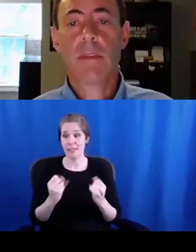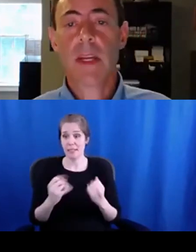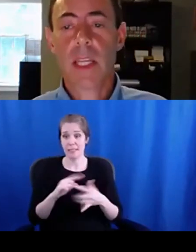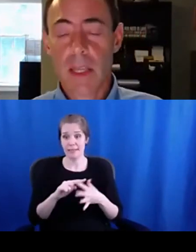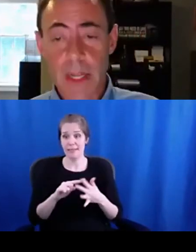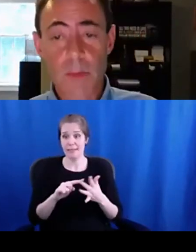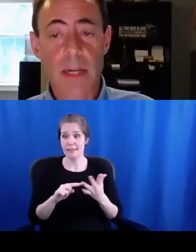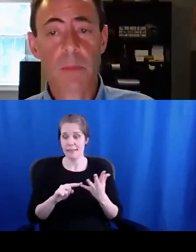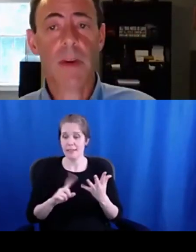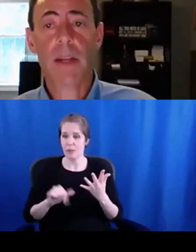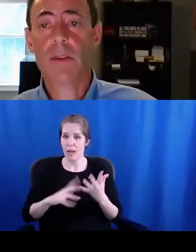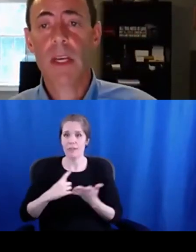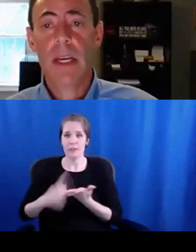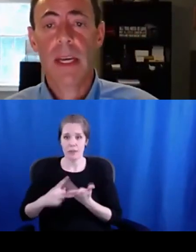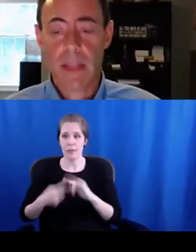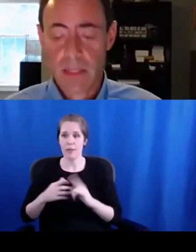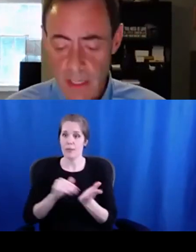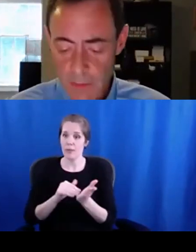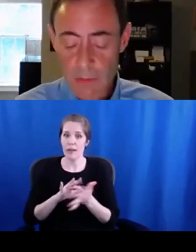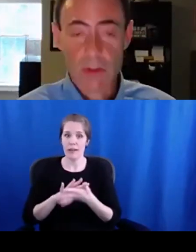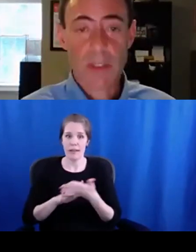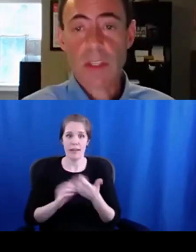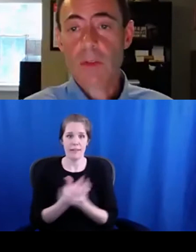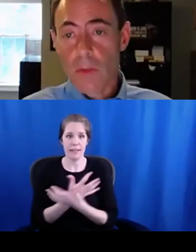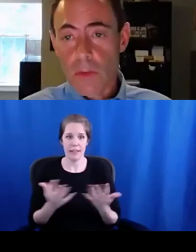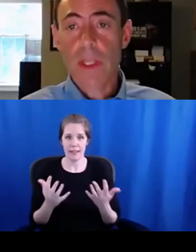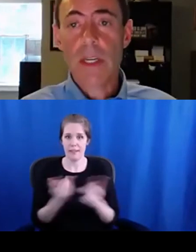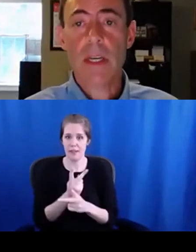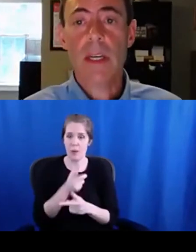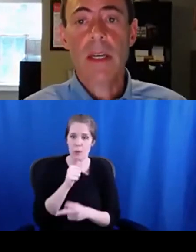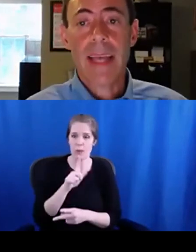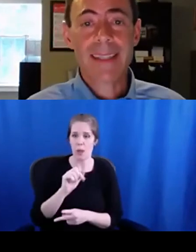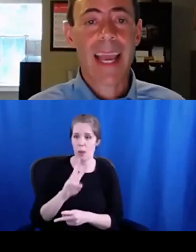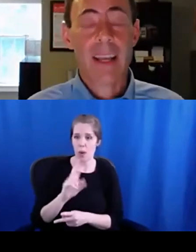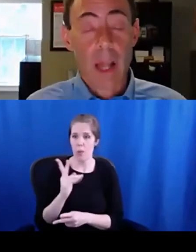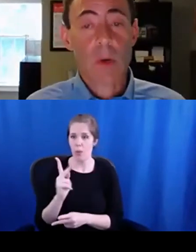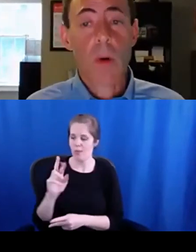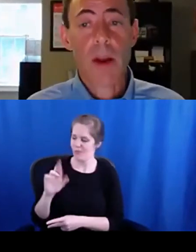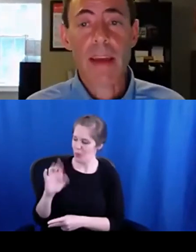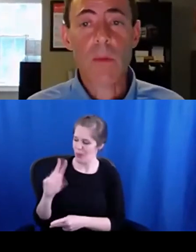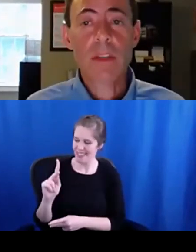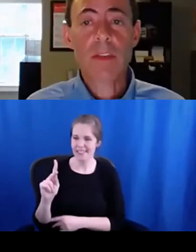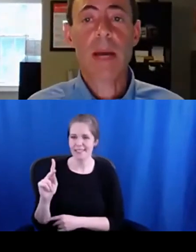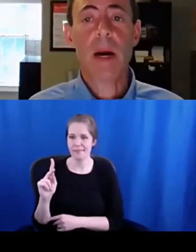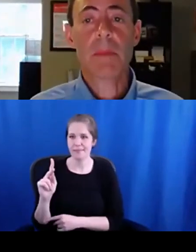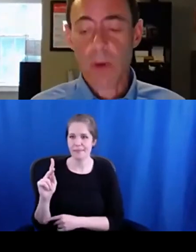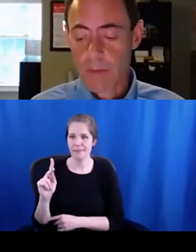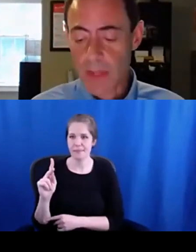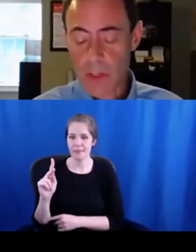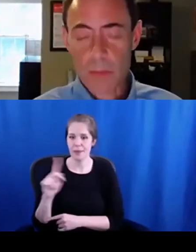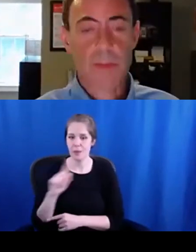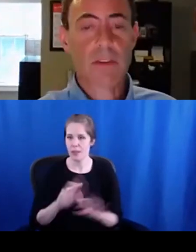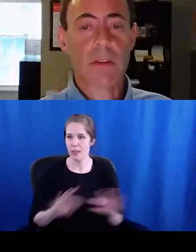the advanced practice providers, and the attending physicians. And this is truly going to ask and require everyone to step up and be part of